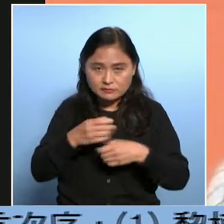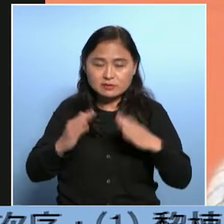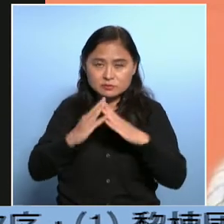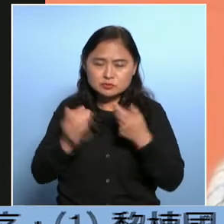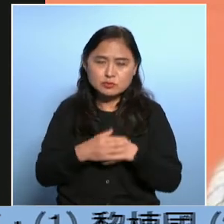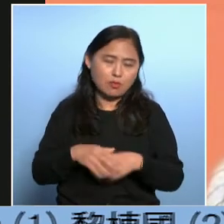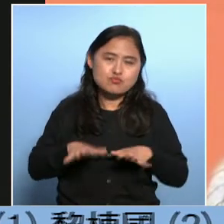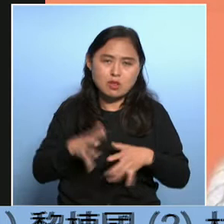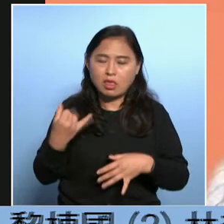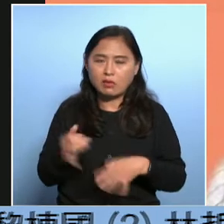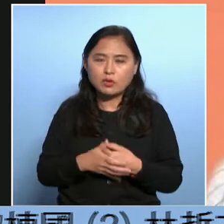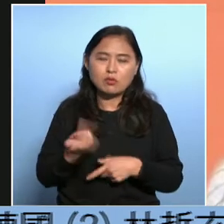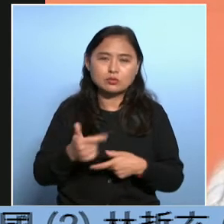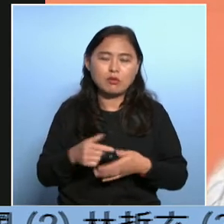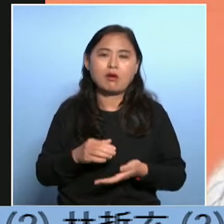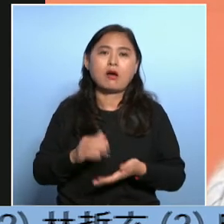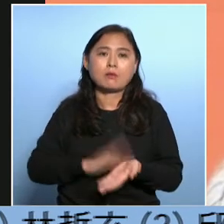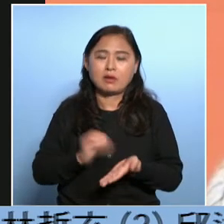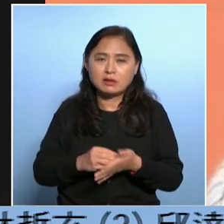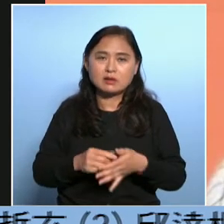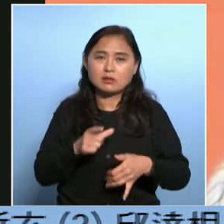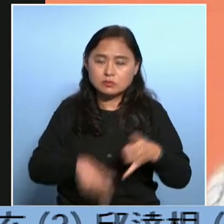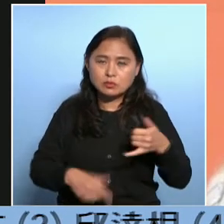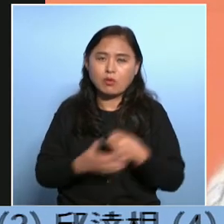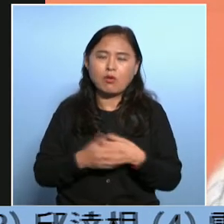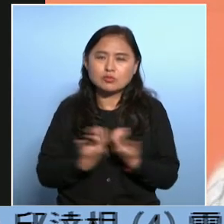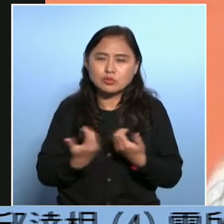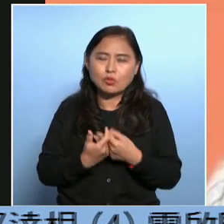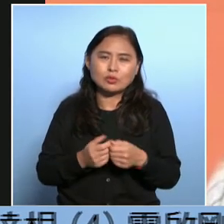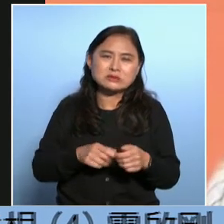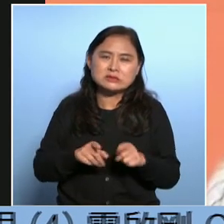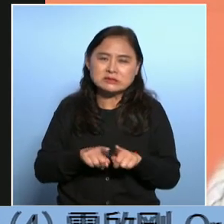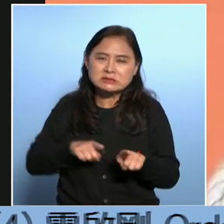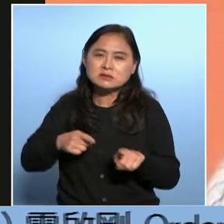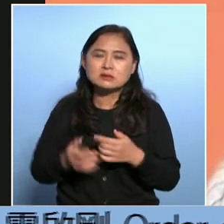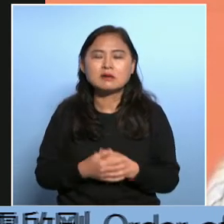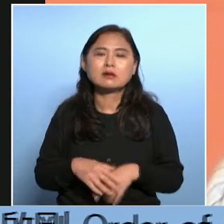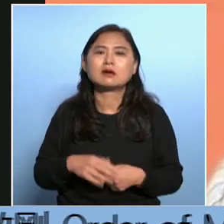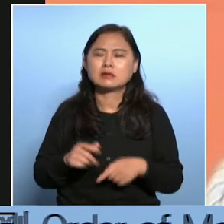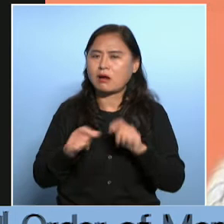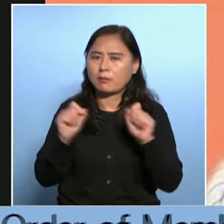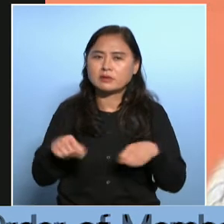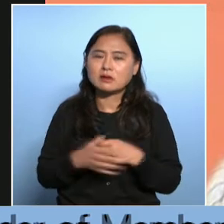Center for Health Protection has admitted that their testing capacity is now